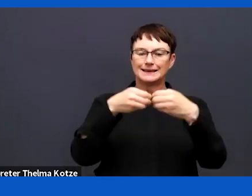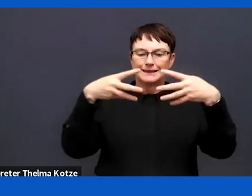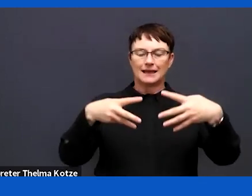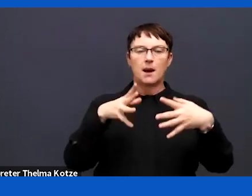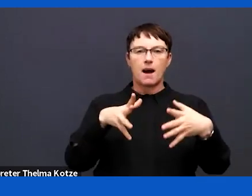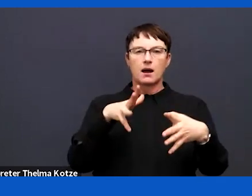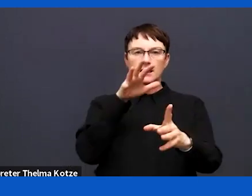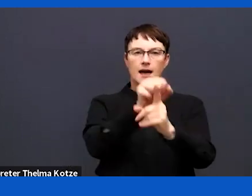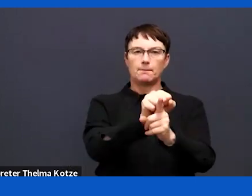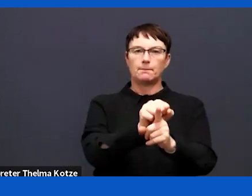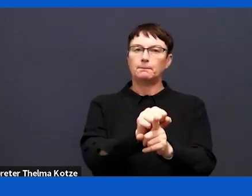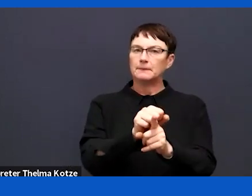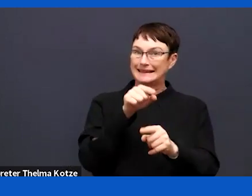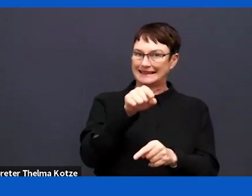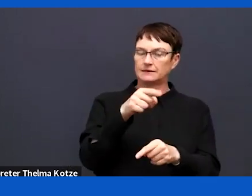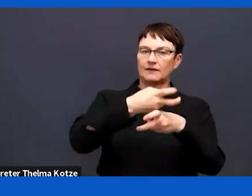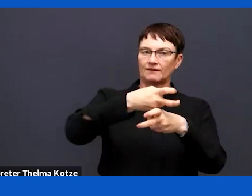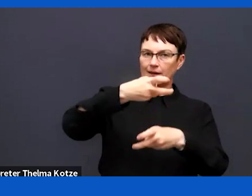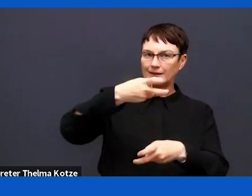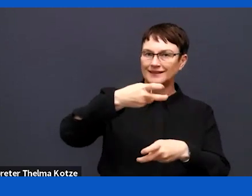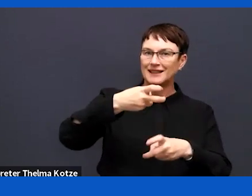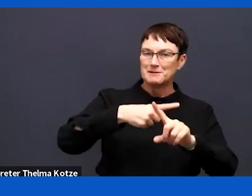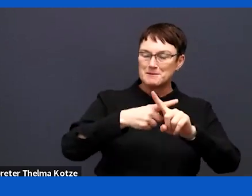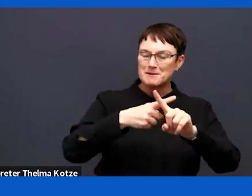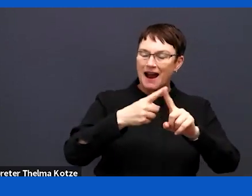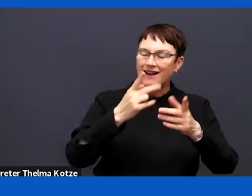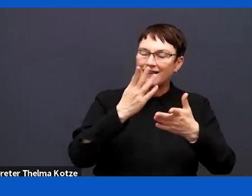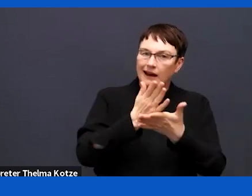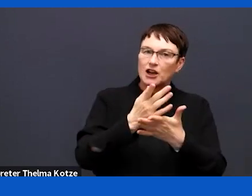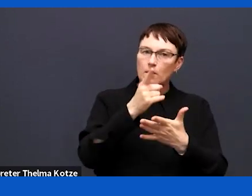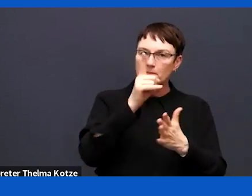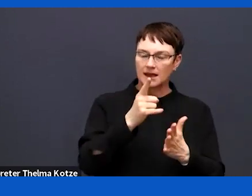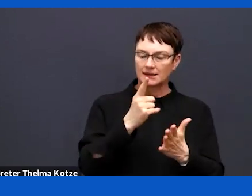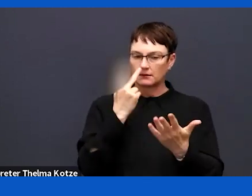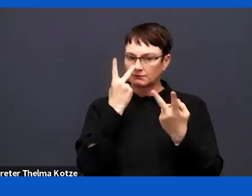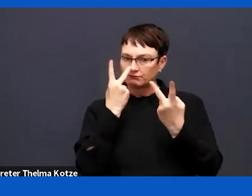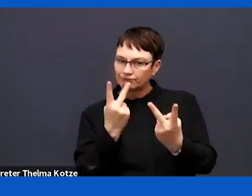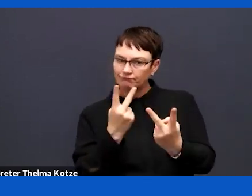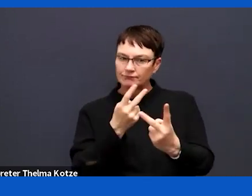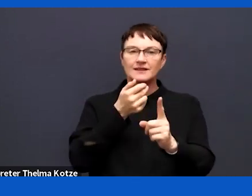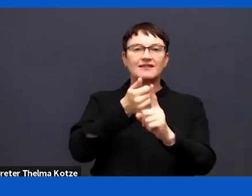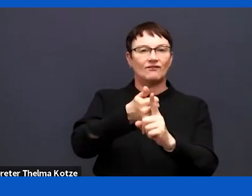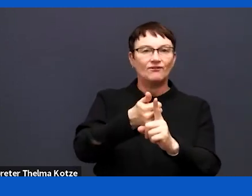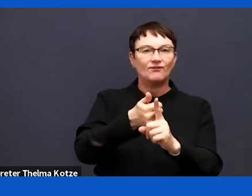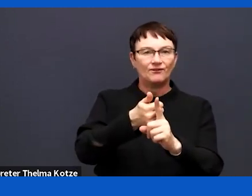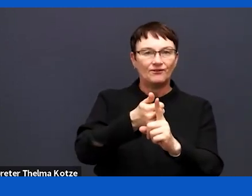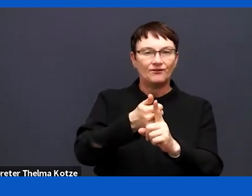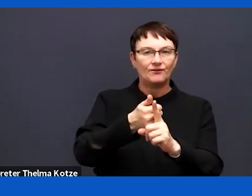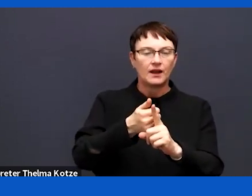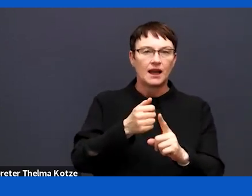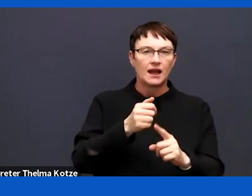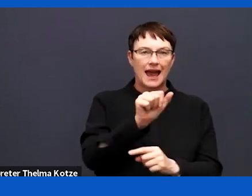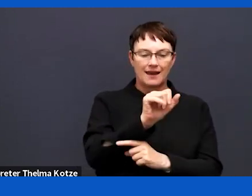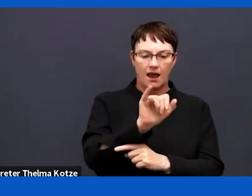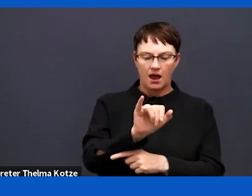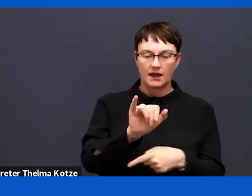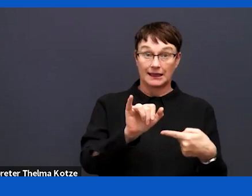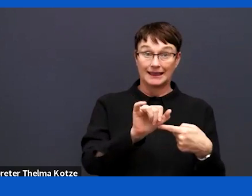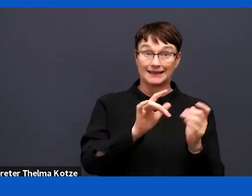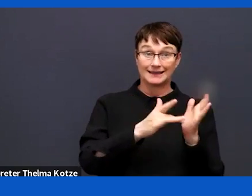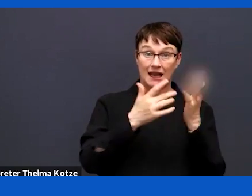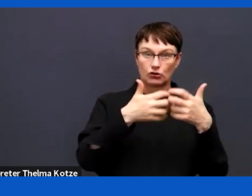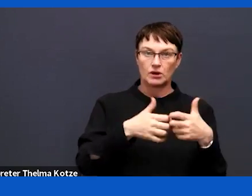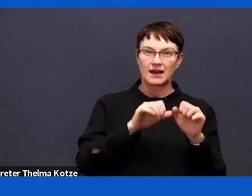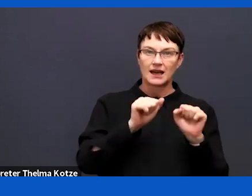it's likely an issue, but make sure you check it yourself, and then who needs that technology and how to integrate